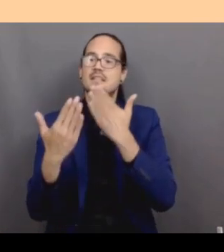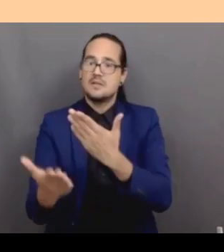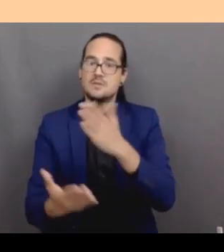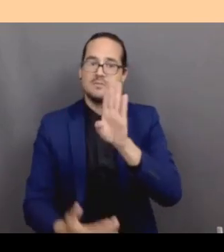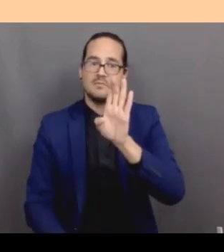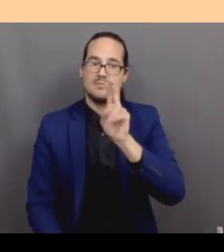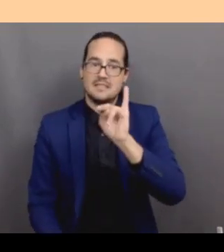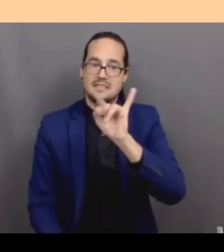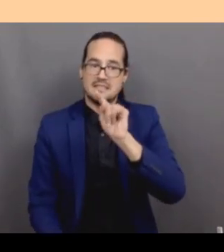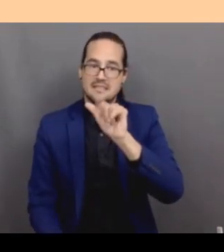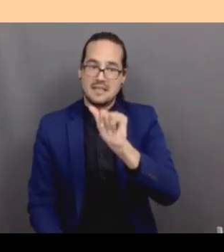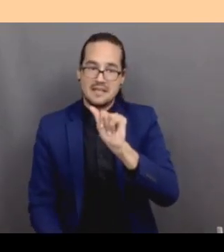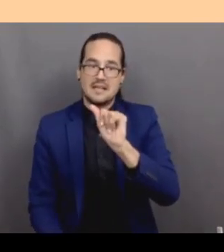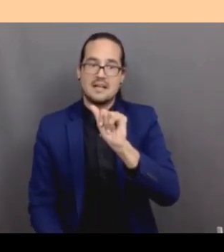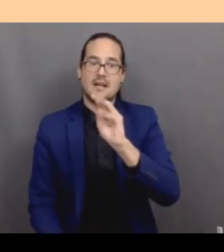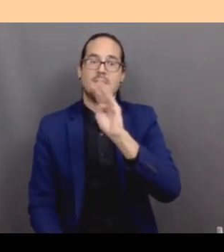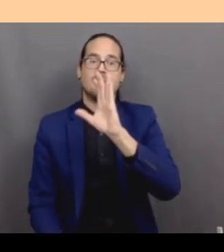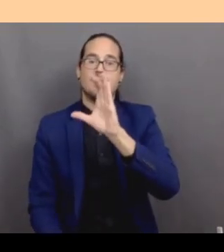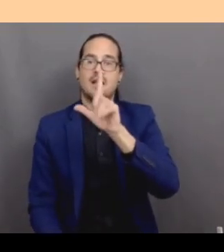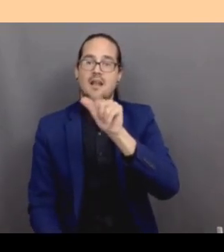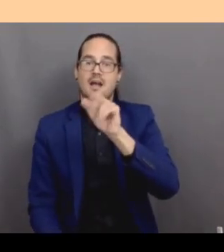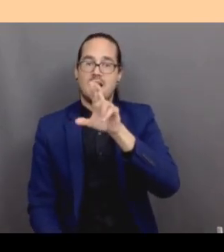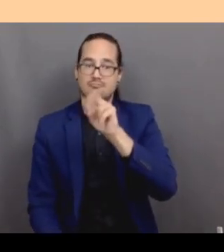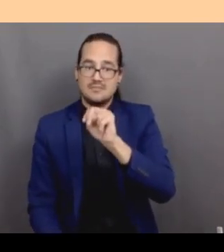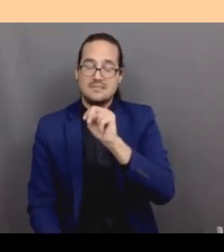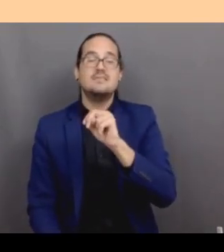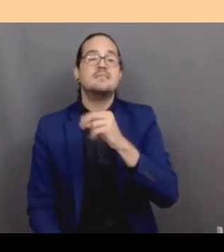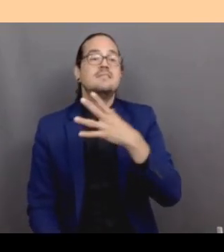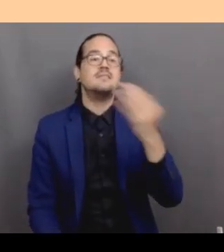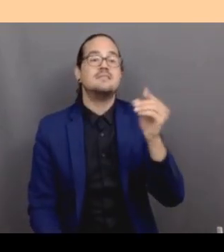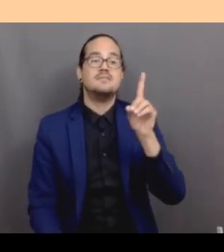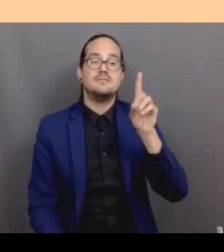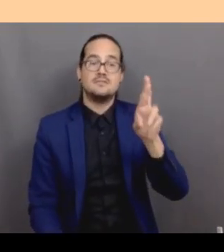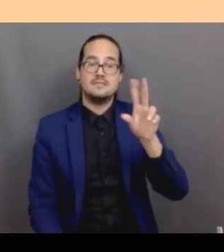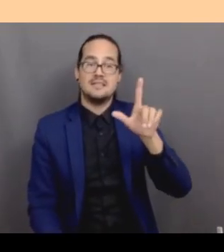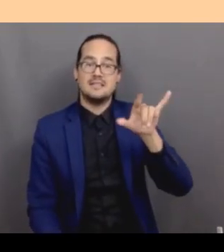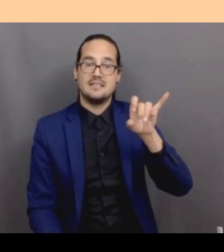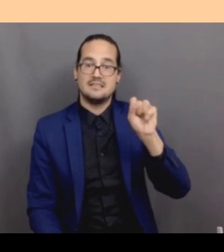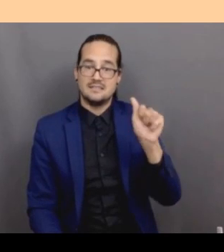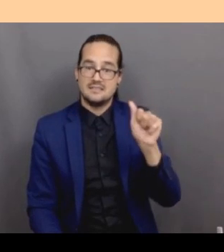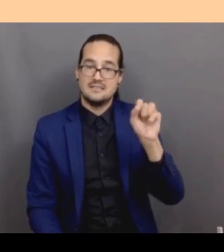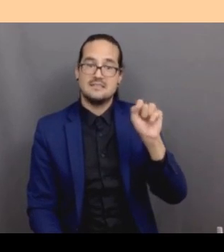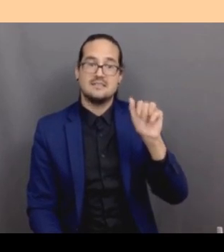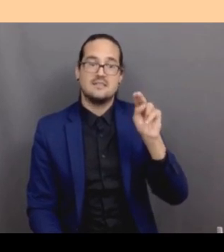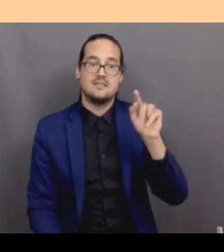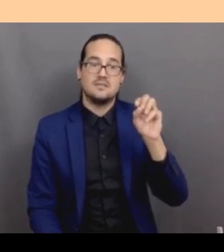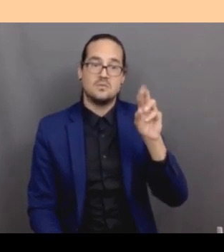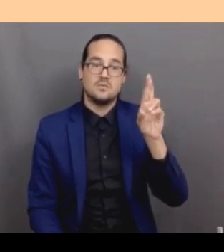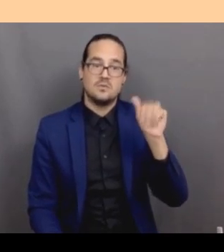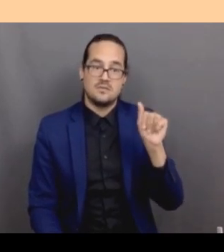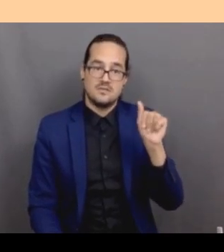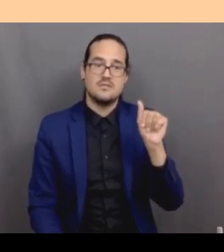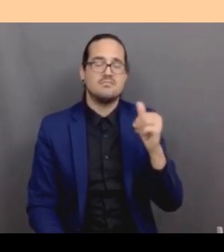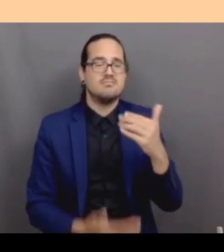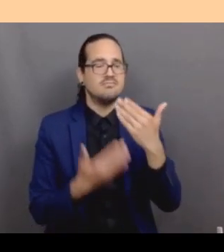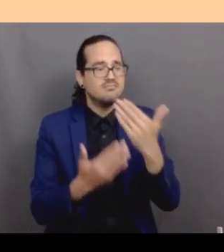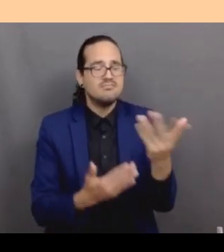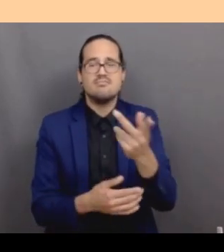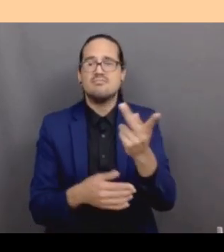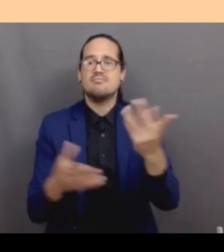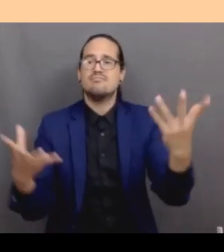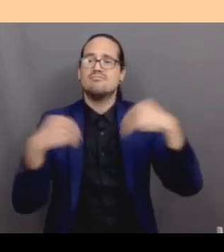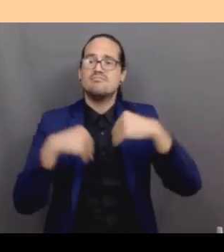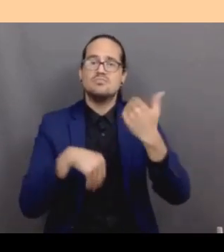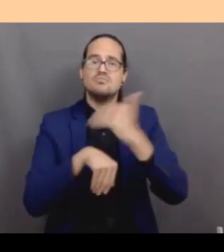Lisa Santora, for joining us this evening. This has been a really informative and encouraging conversation about how we